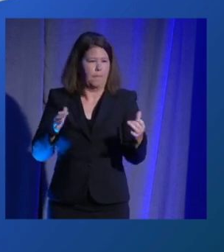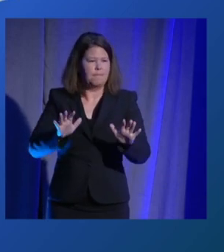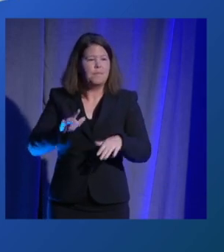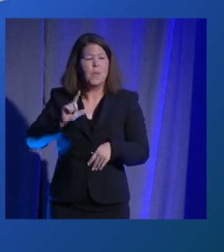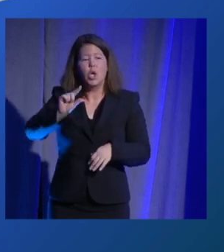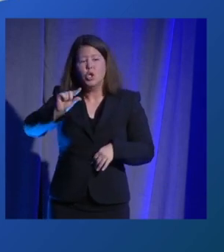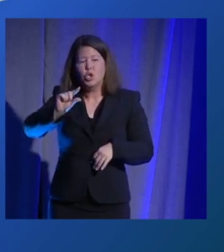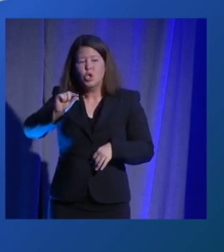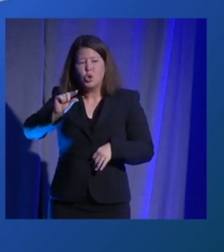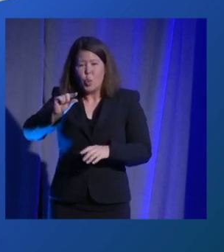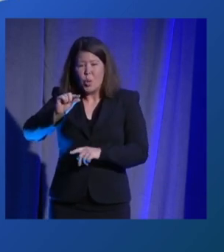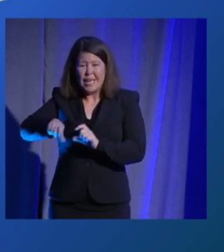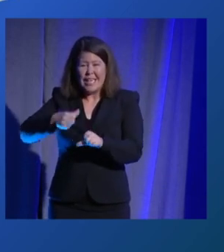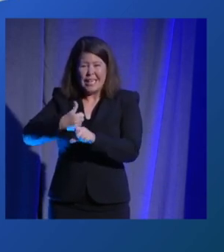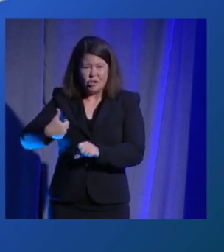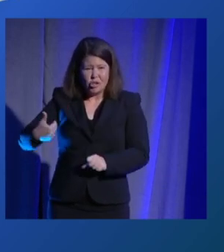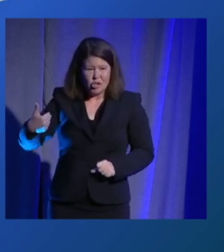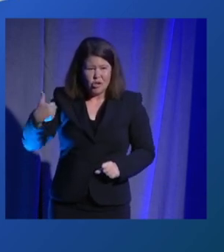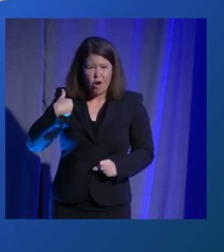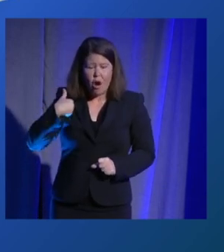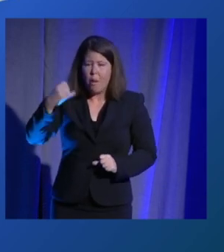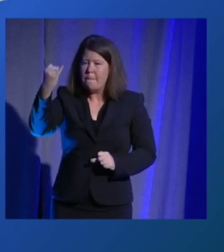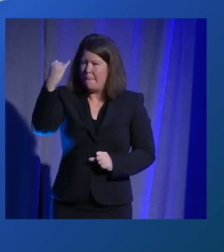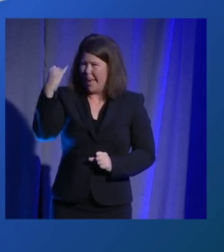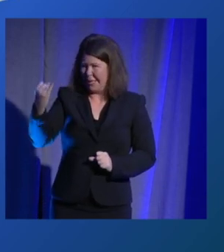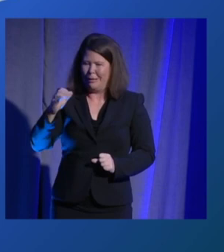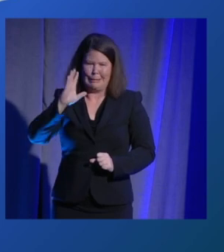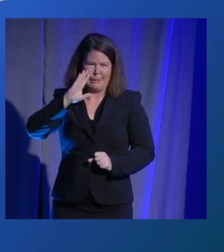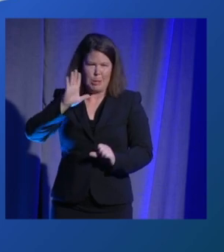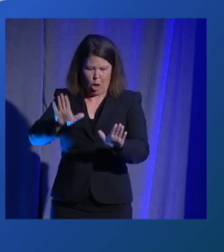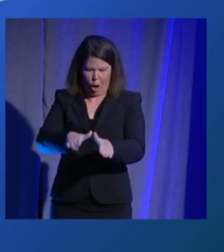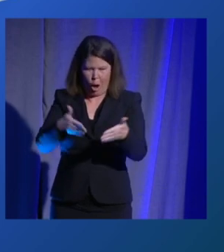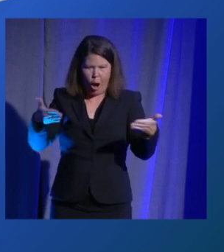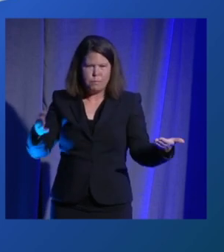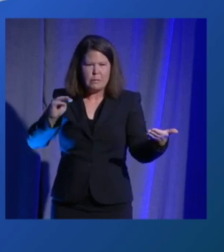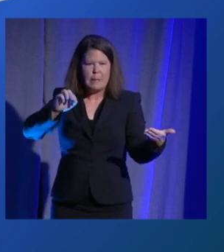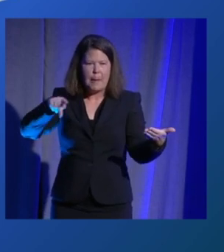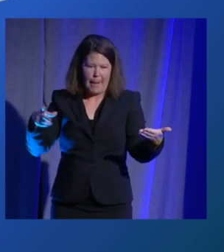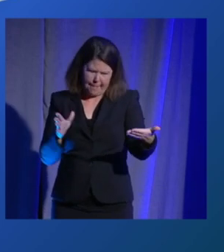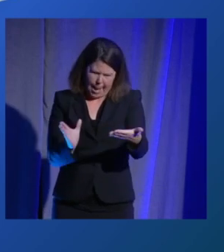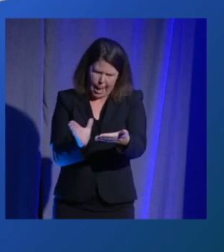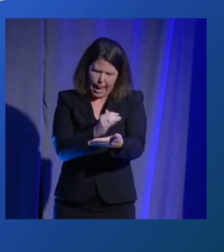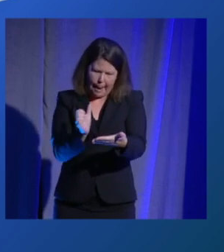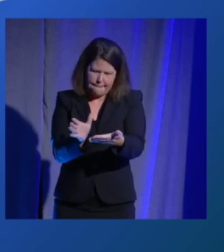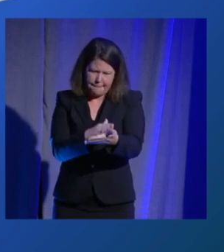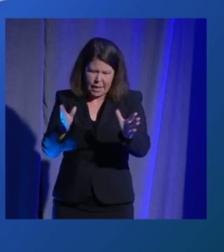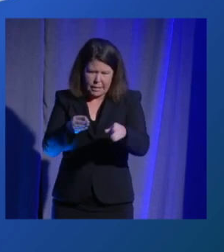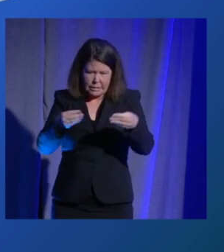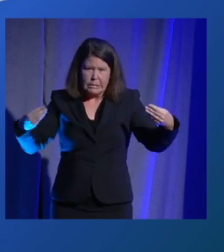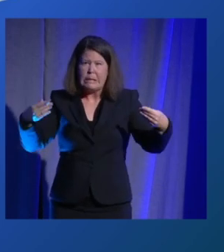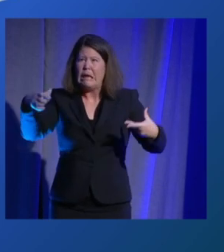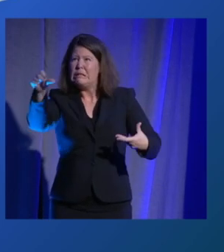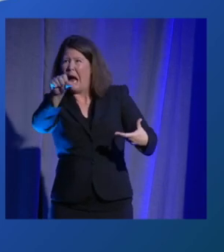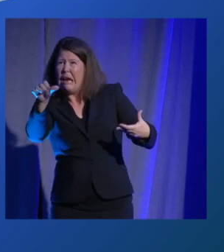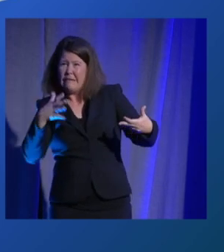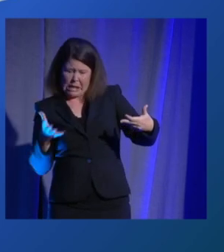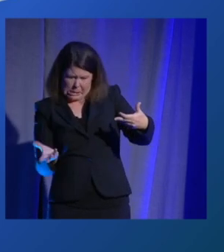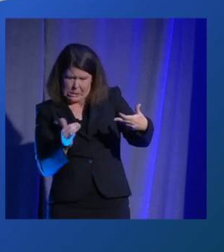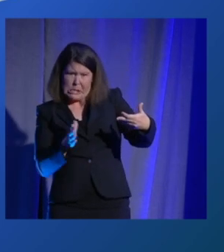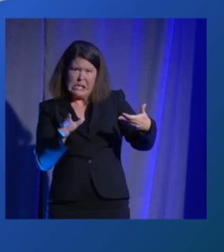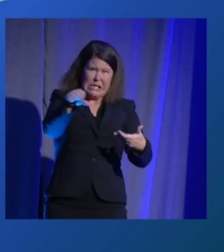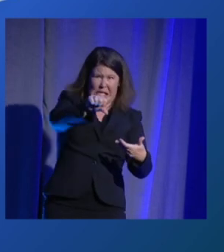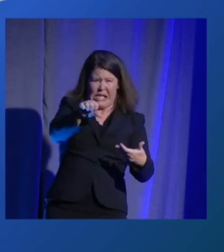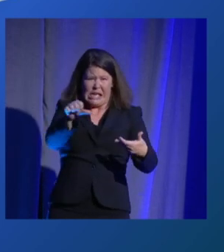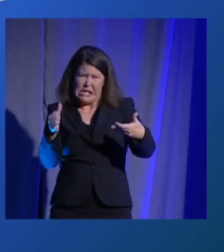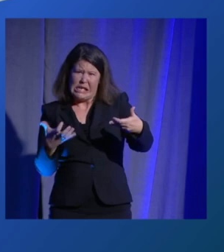were talking about the ram mcnali you know trying to drive with this big book in your face as you're kind of going down the freeway trying to figure out